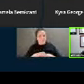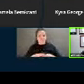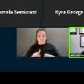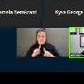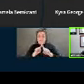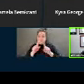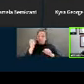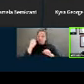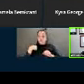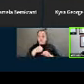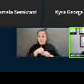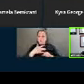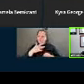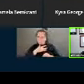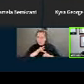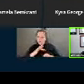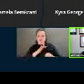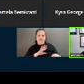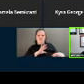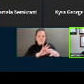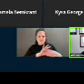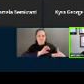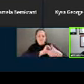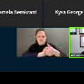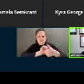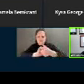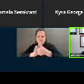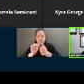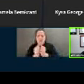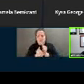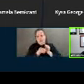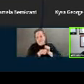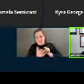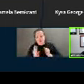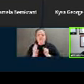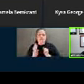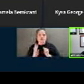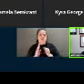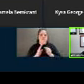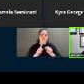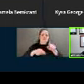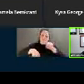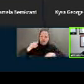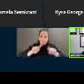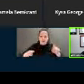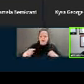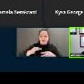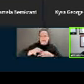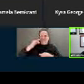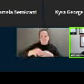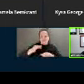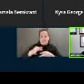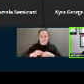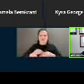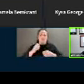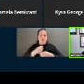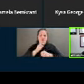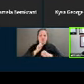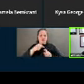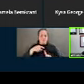were very fortunate to have collaborated with multiple interfaith partners in its development to ensure the document best addresses community